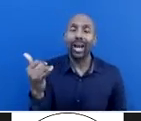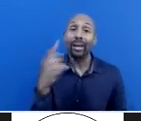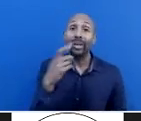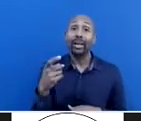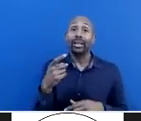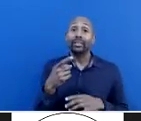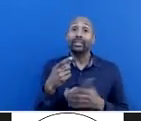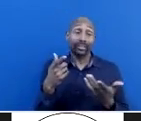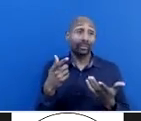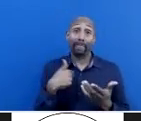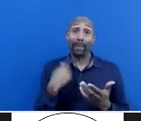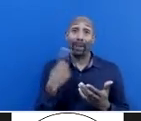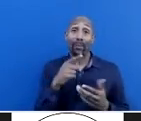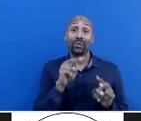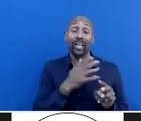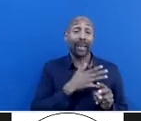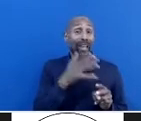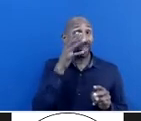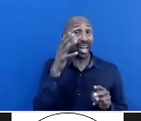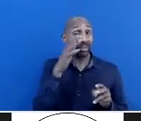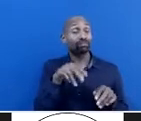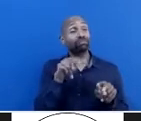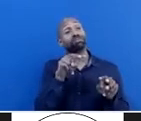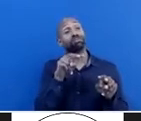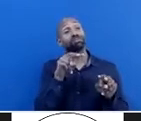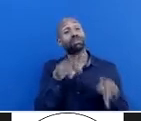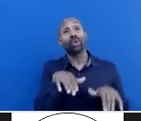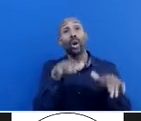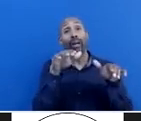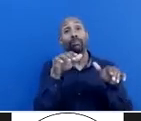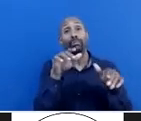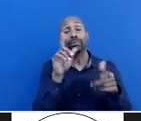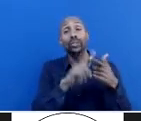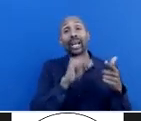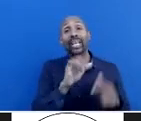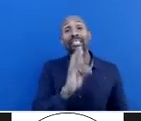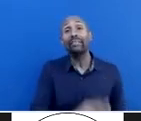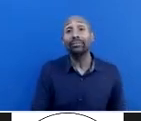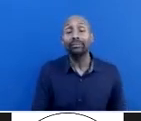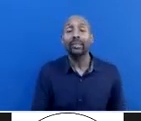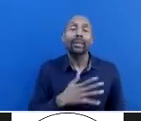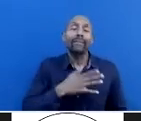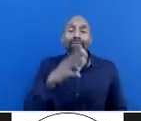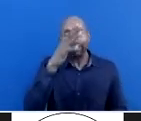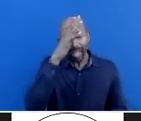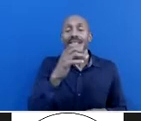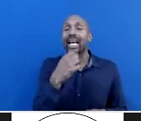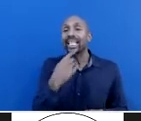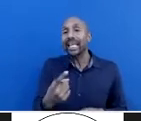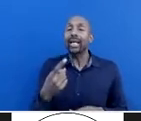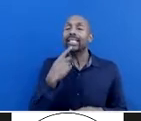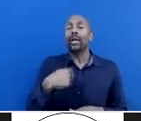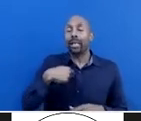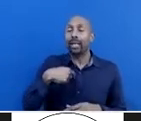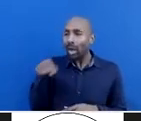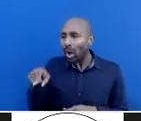did. He didn't tell me how to hold my hands. He didn't tell me to, like some dads will tell their kids,